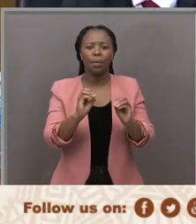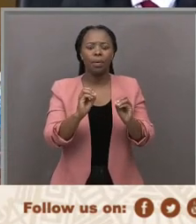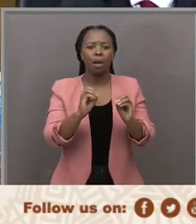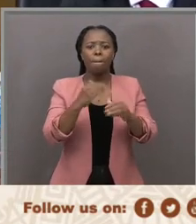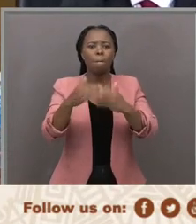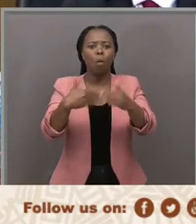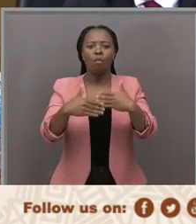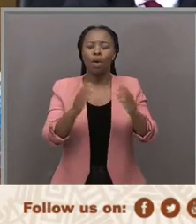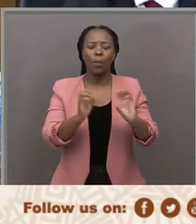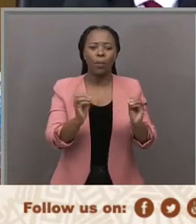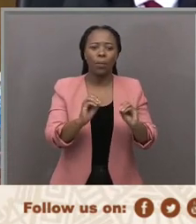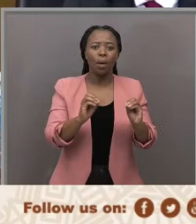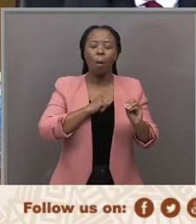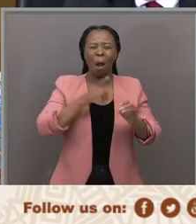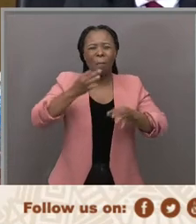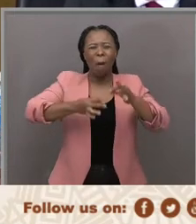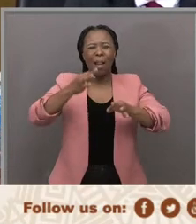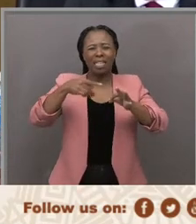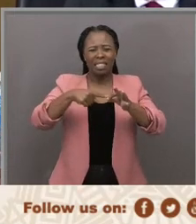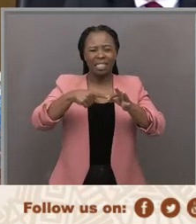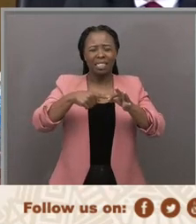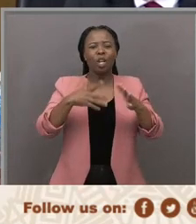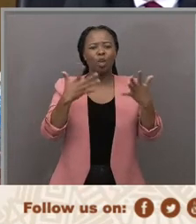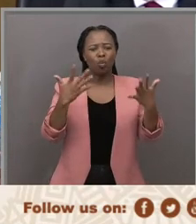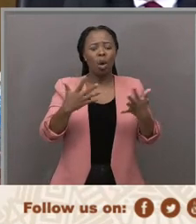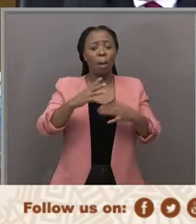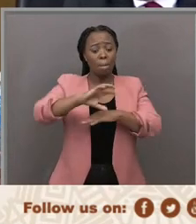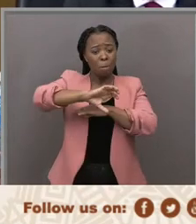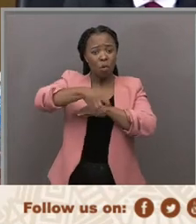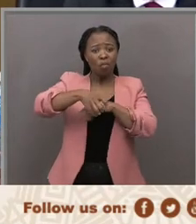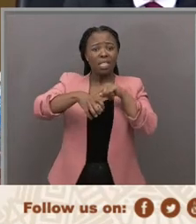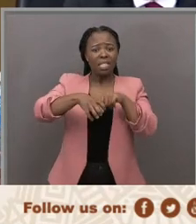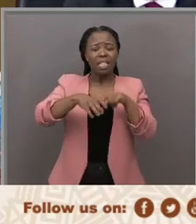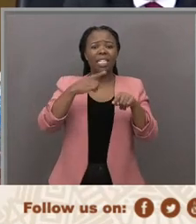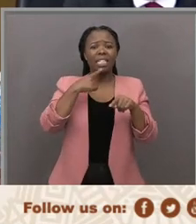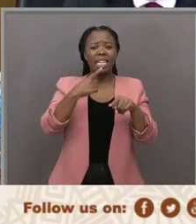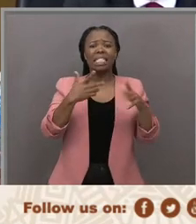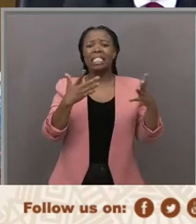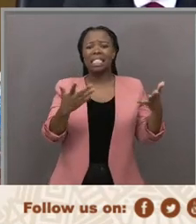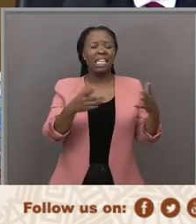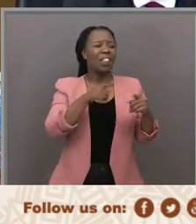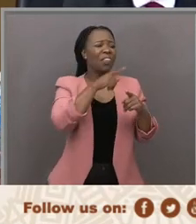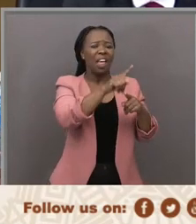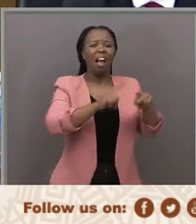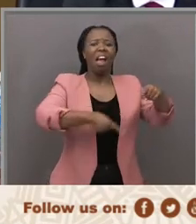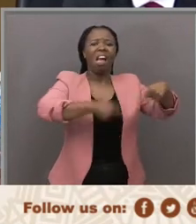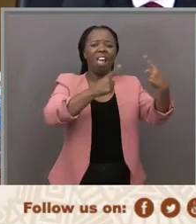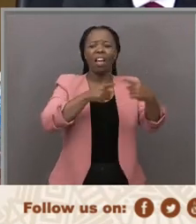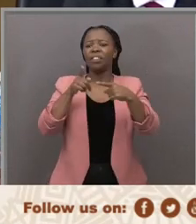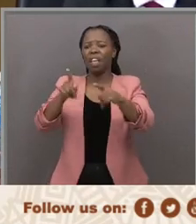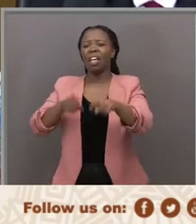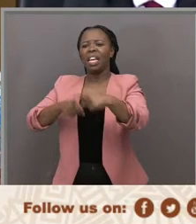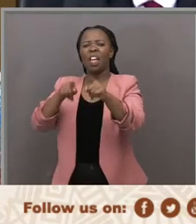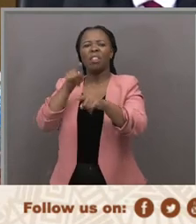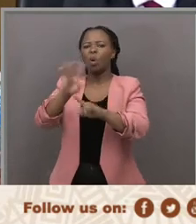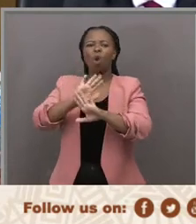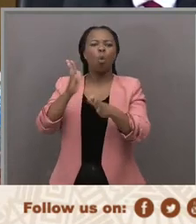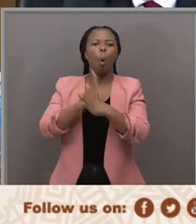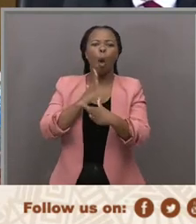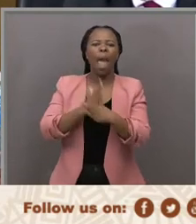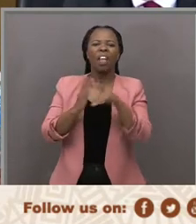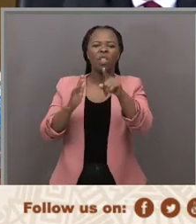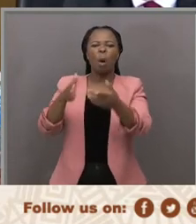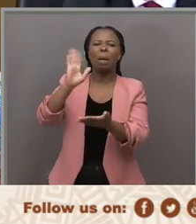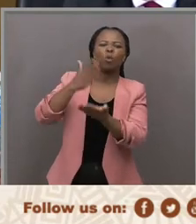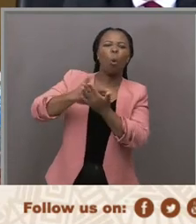We cannot move this province when you just have politicking, this coalition and that coalition, this one doesn't work, and this one must go,